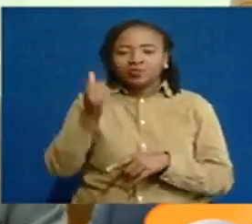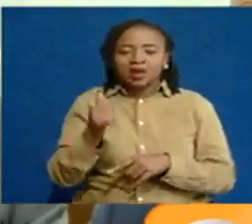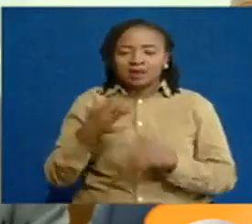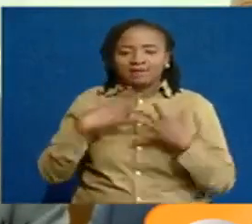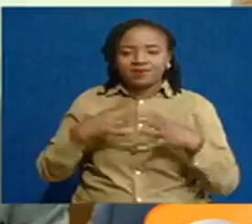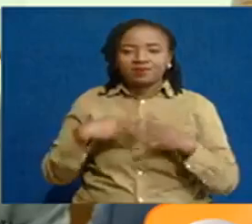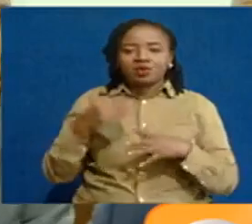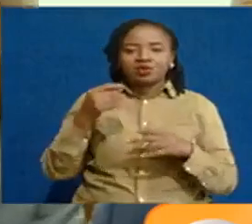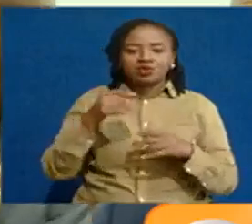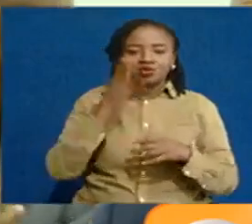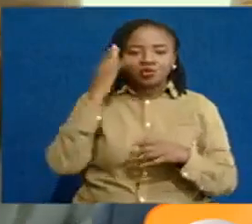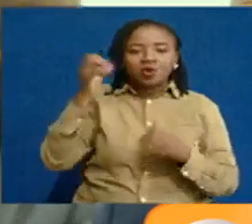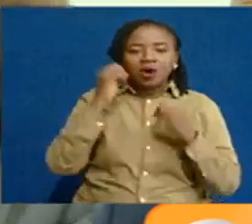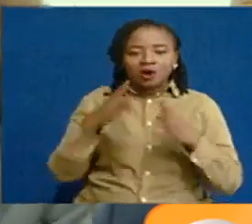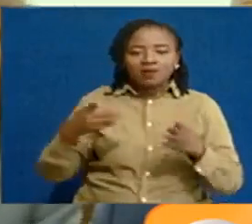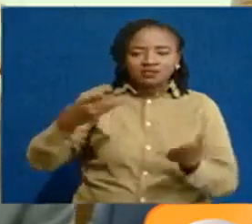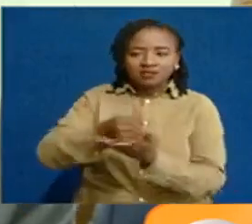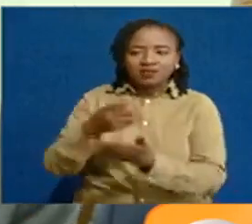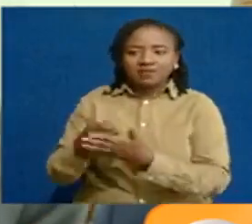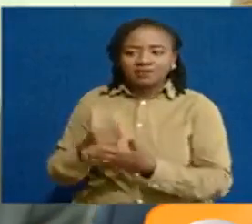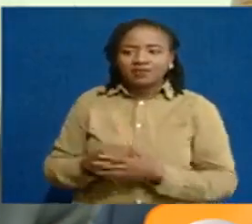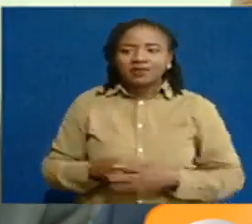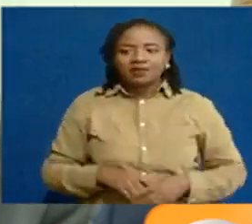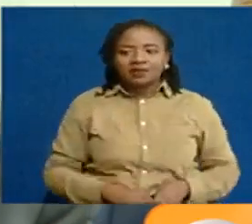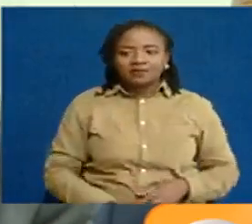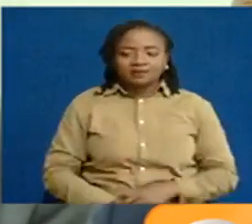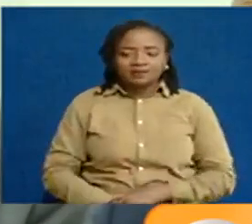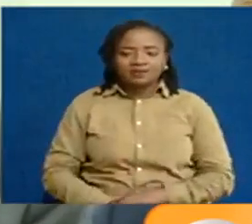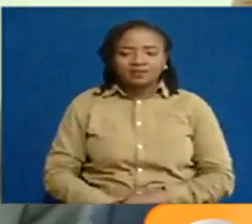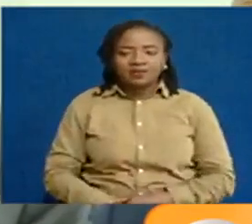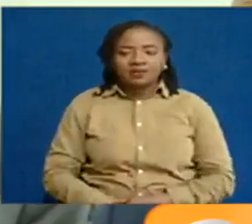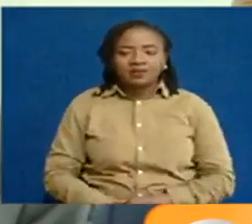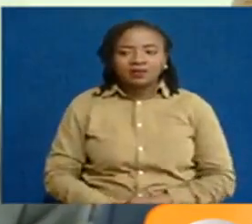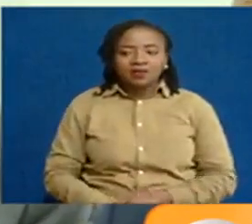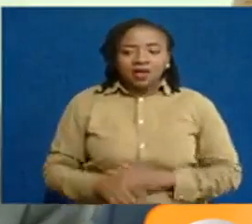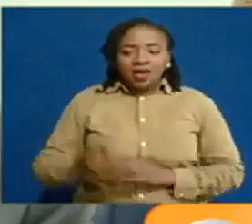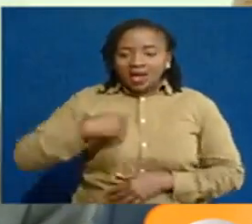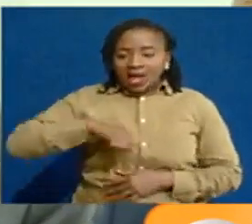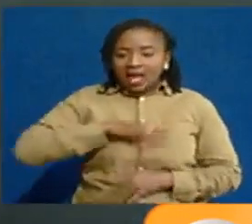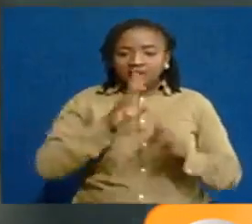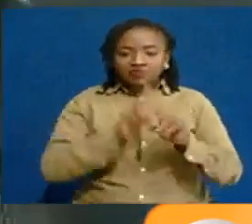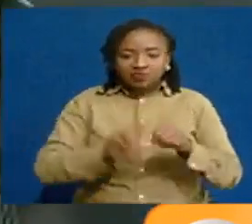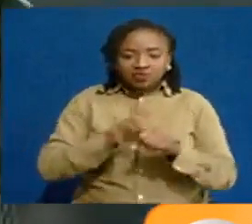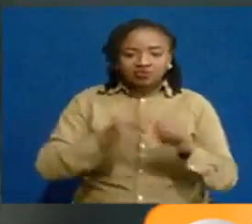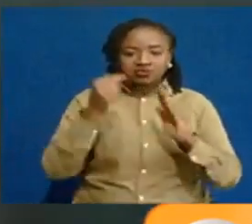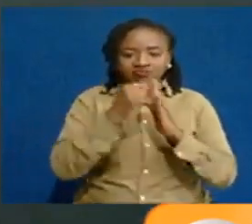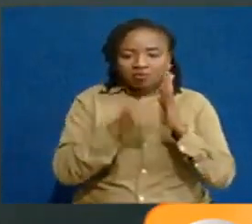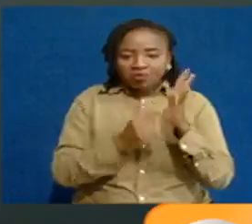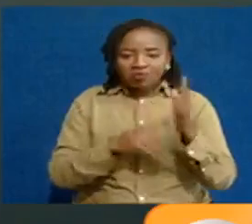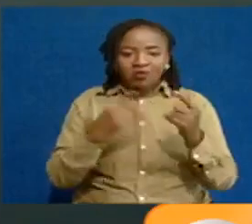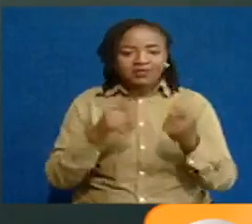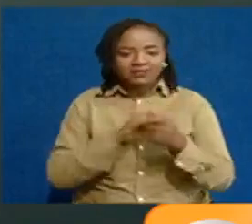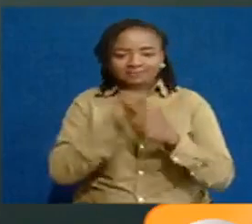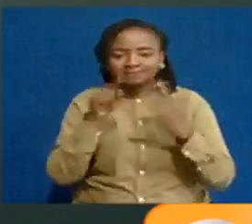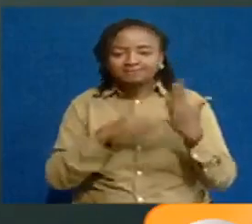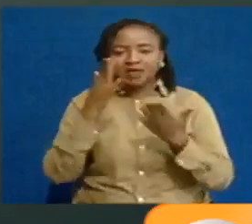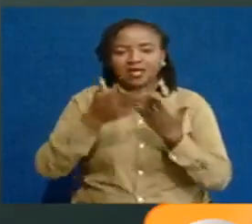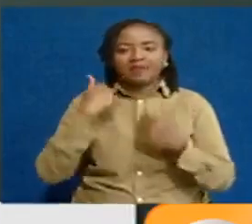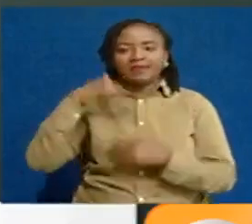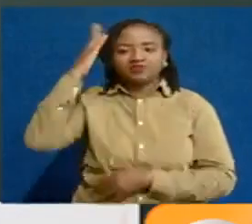variables that I think now we are using about 17 variables, ranging from your source of water. That is what we envision,